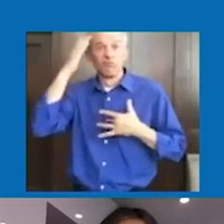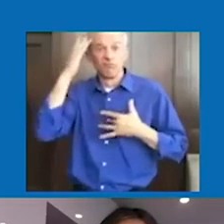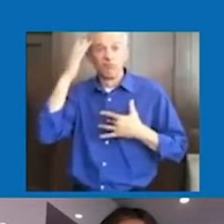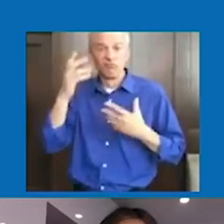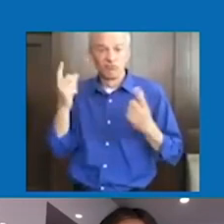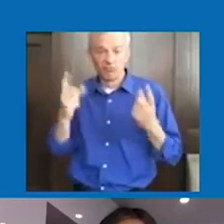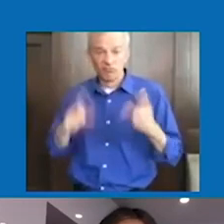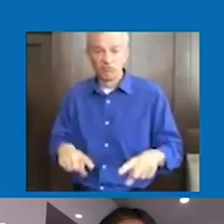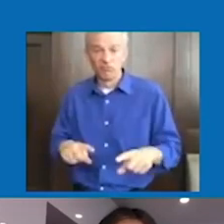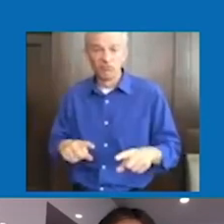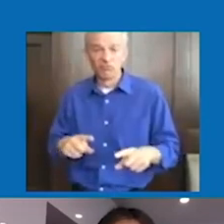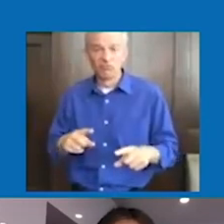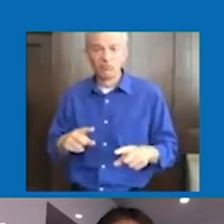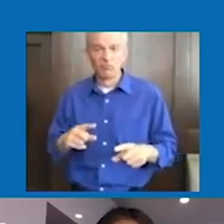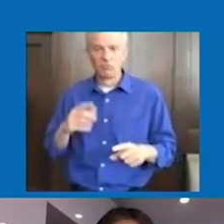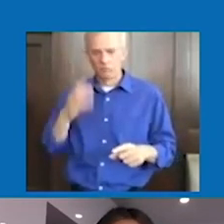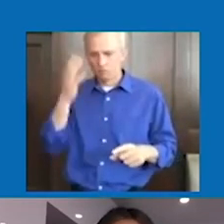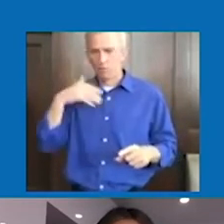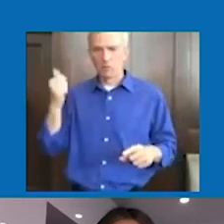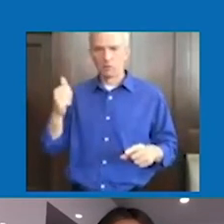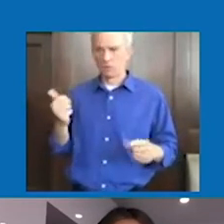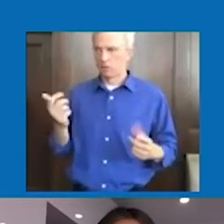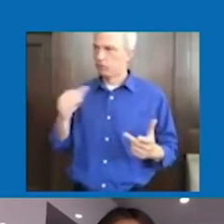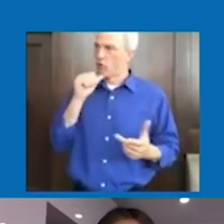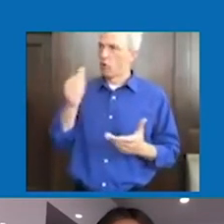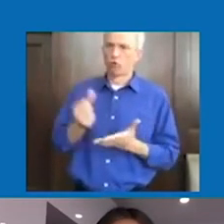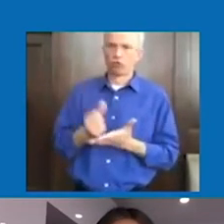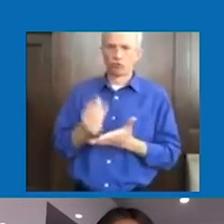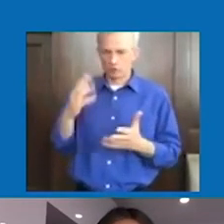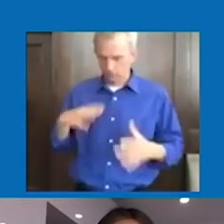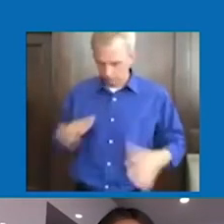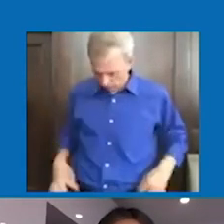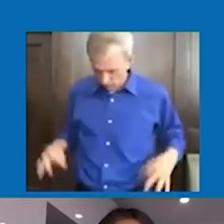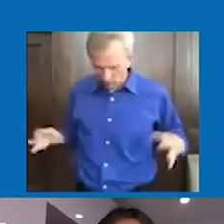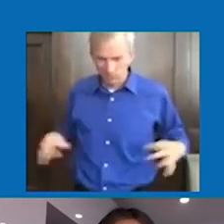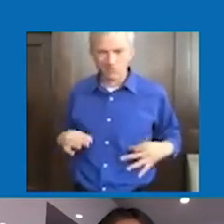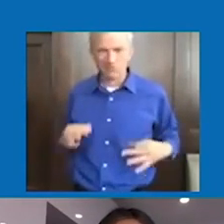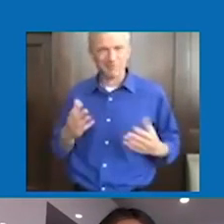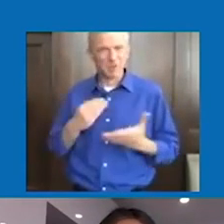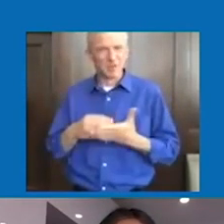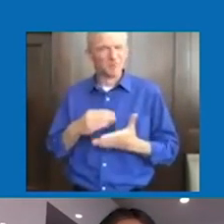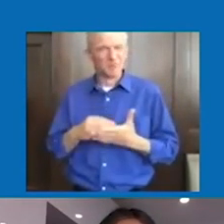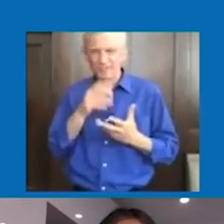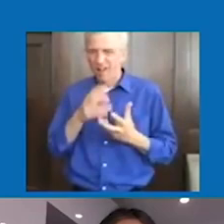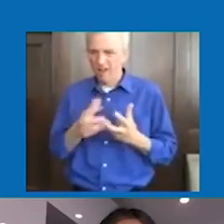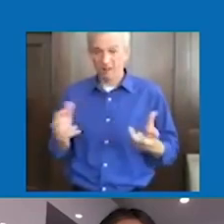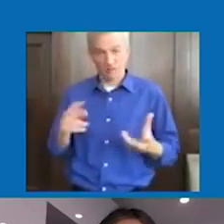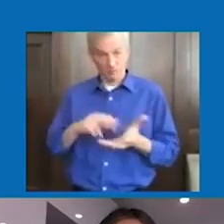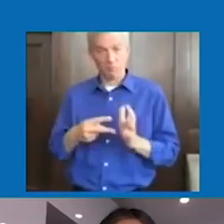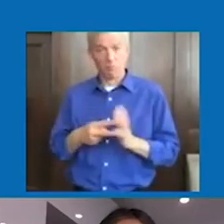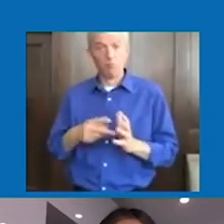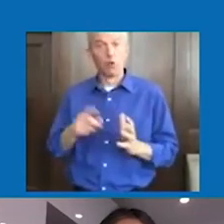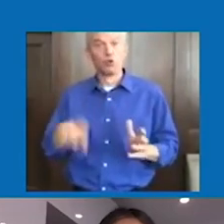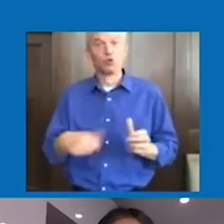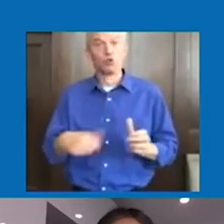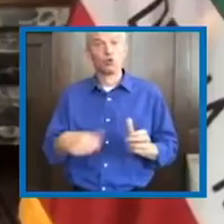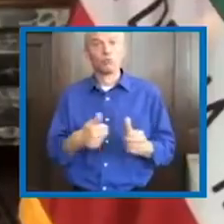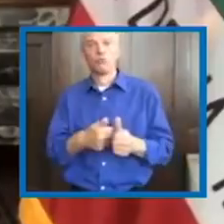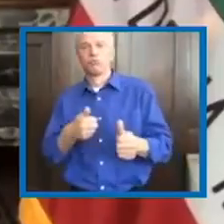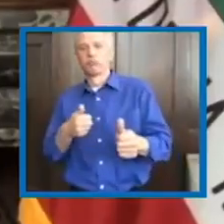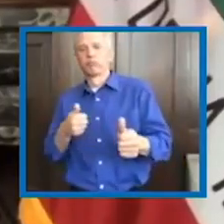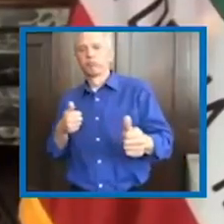have your own computer and pay hundreds of dollars a month for high-speed internet access should not be a reason that you fall behind in school.